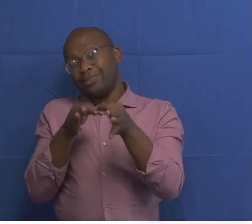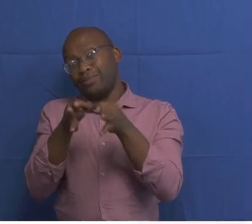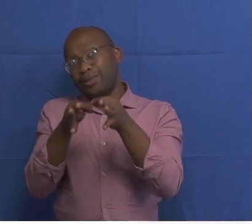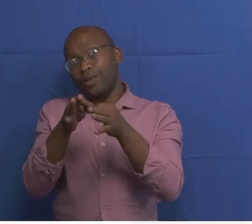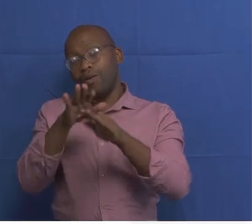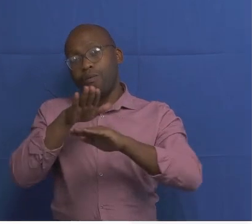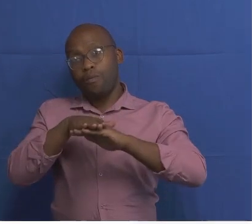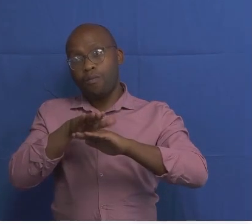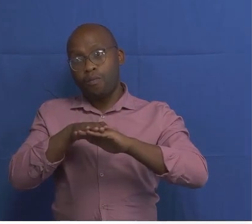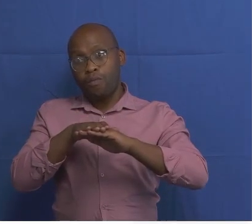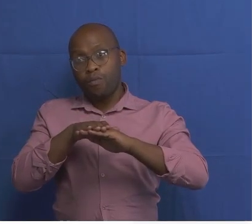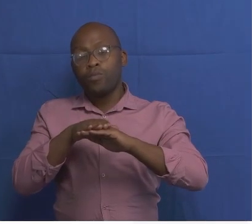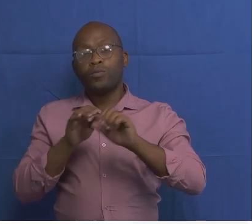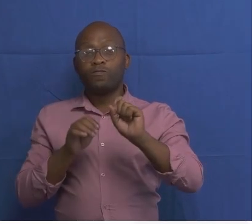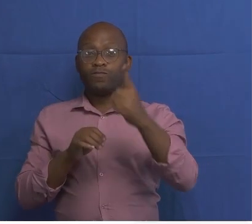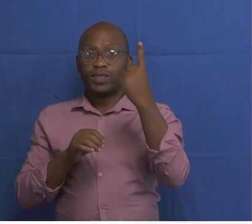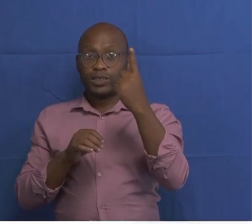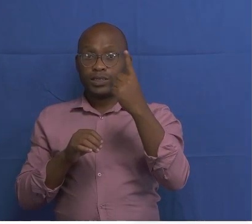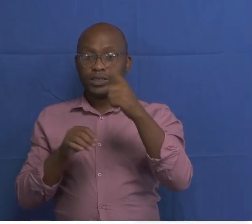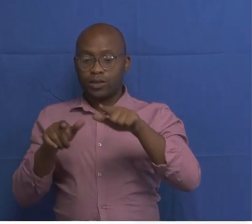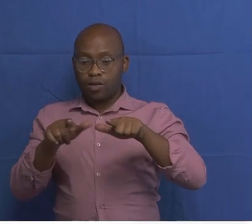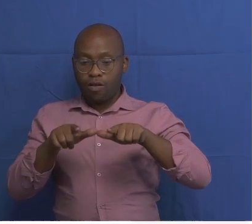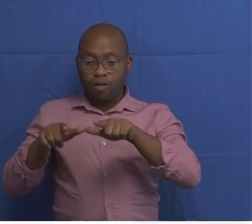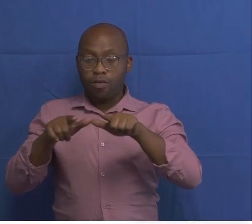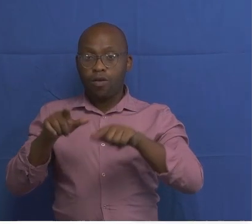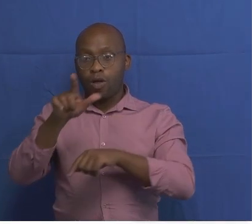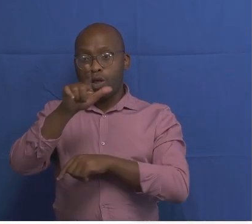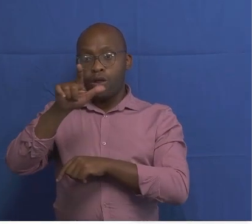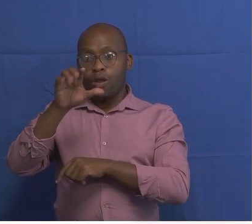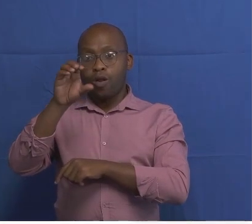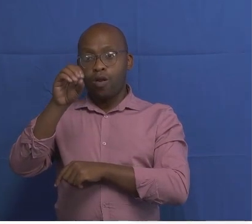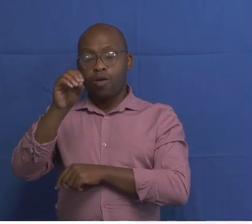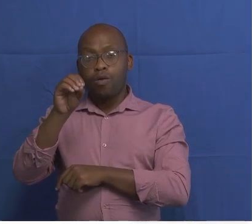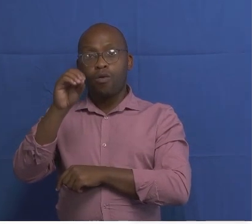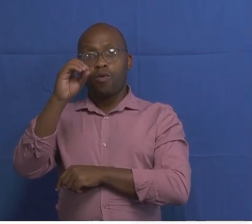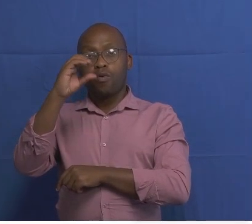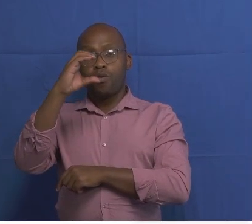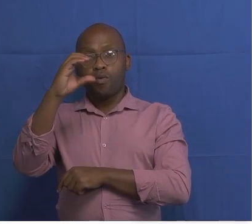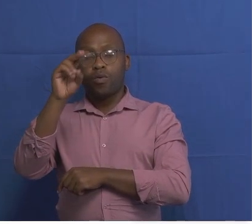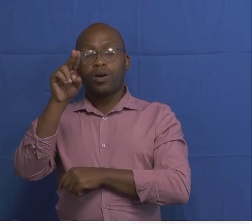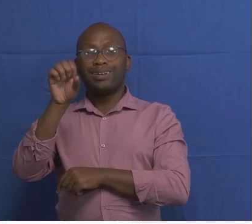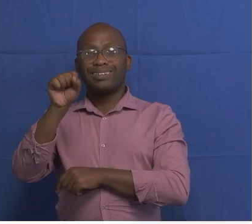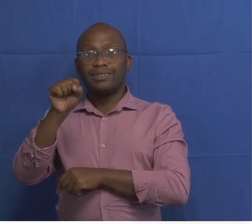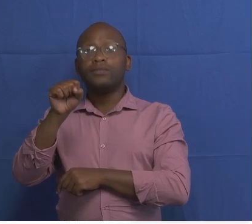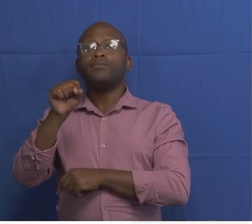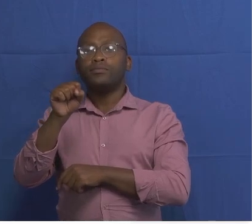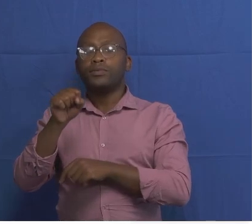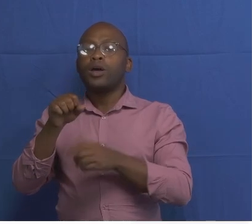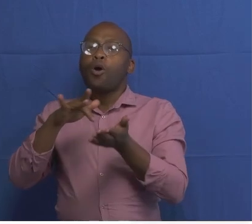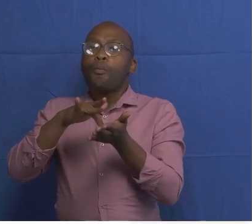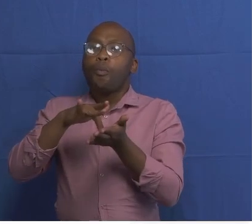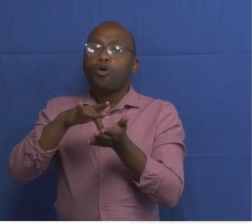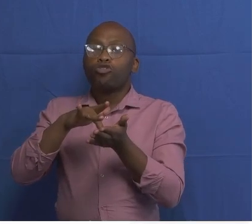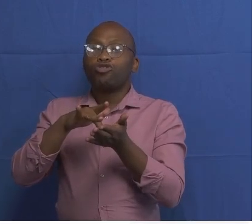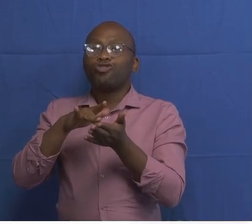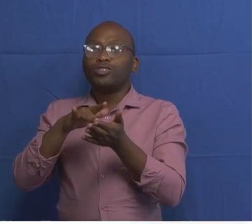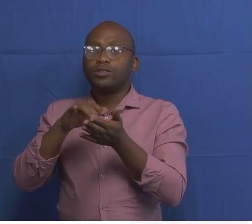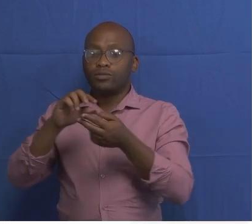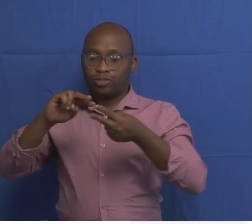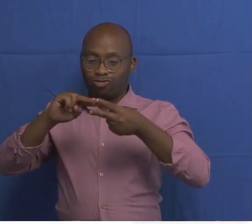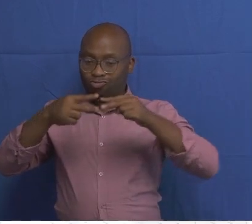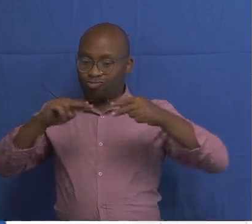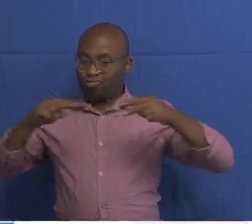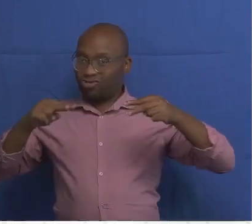about the locus. Now, the locus is the exact position or location of a gene on a chromosome.